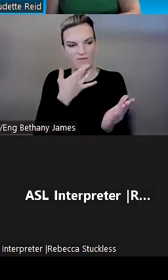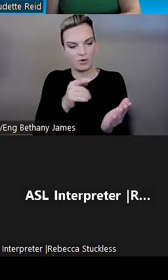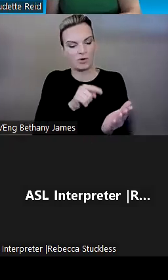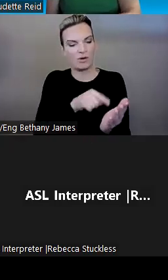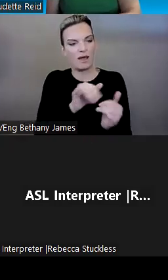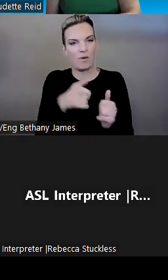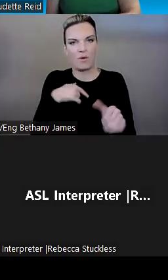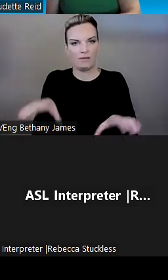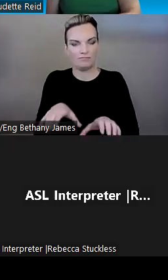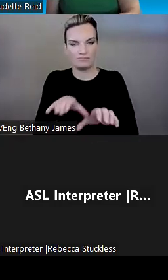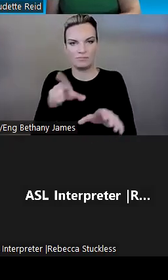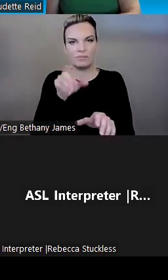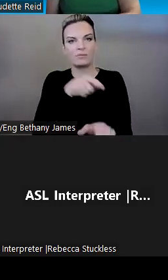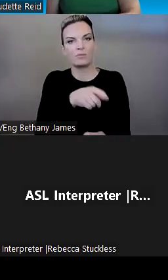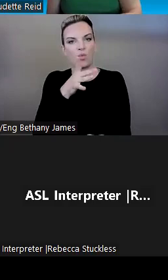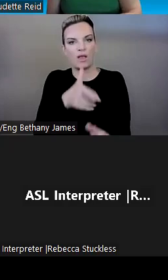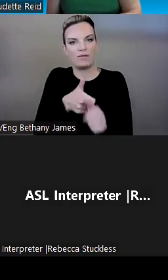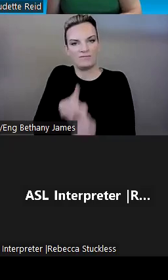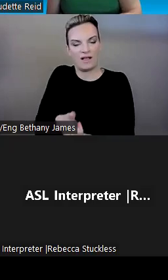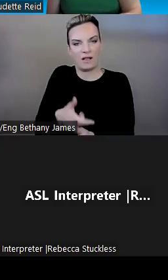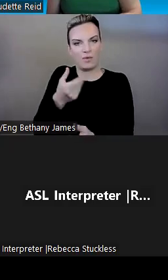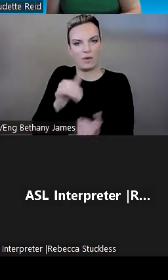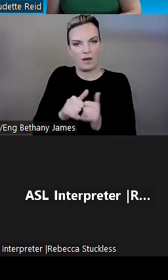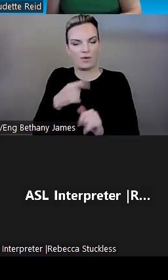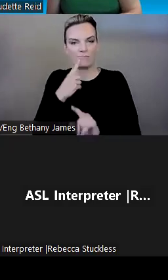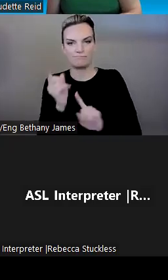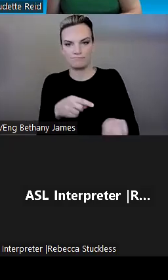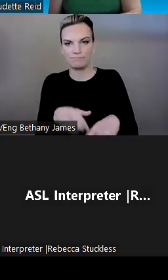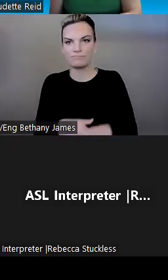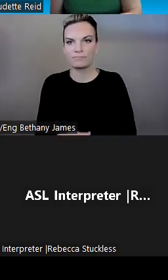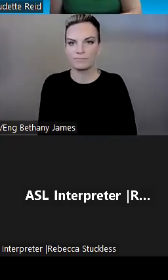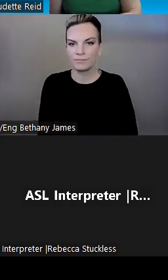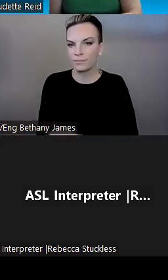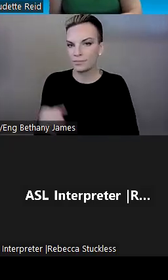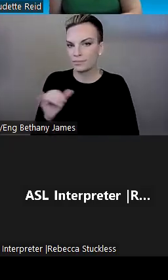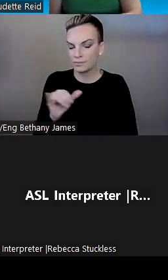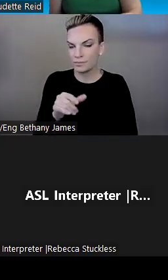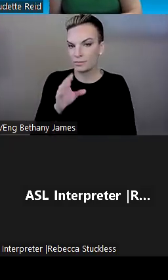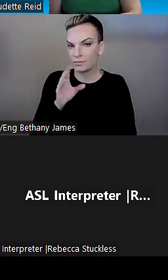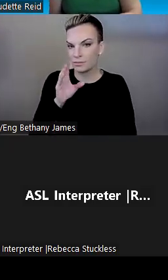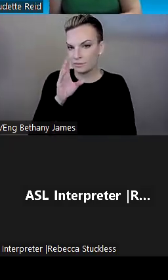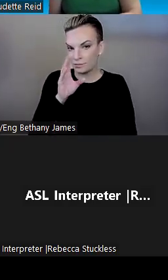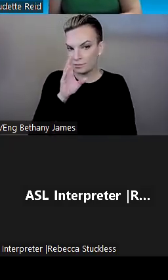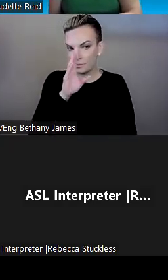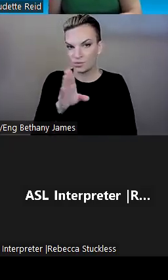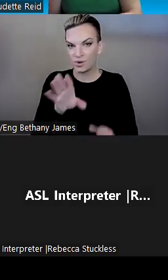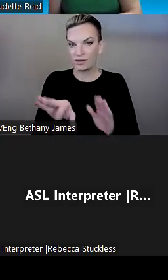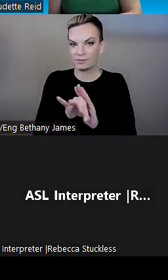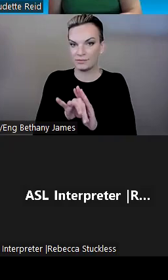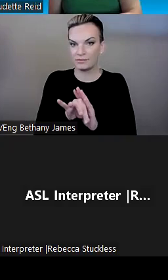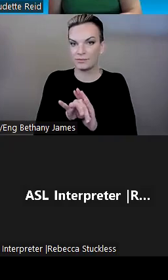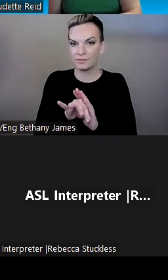through row column scanning. You can also use direct select using